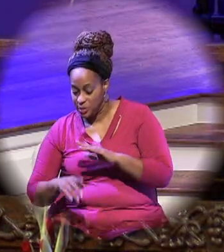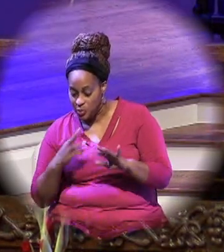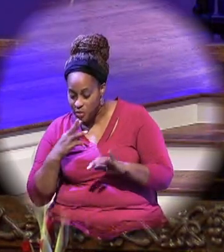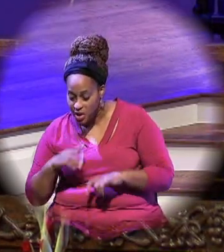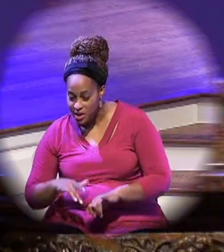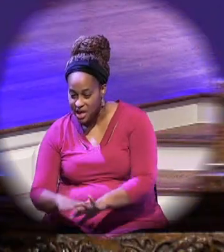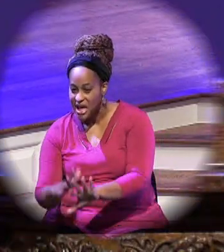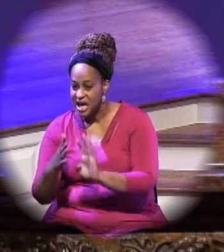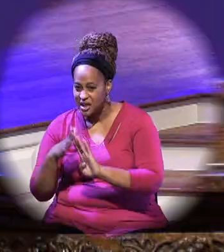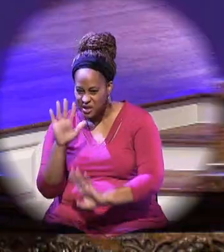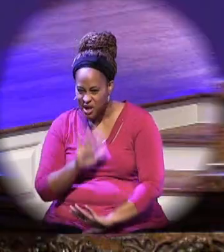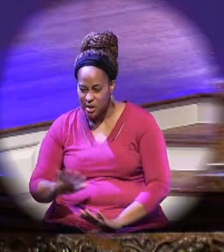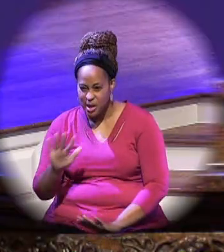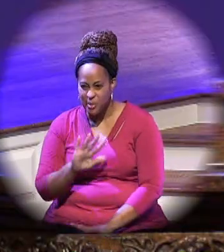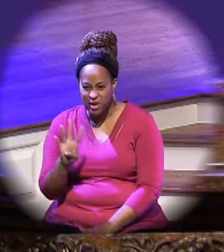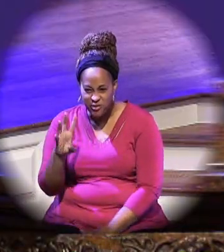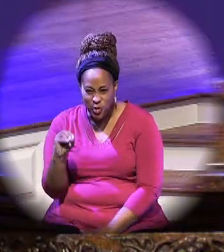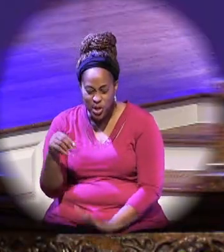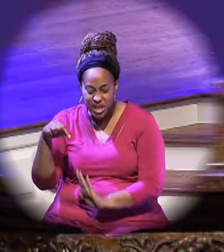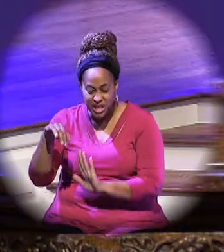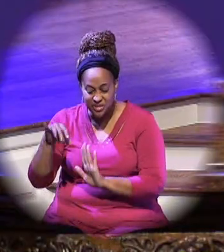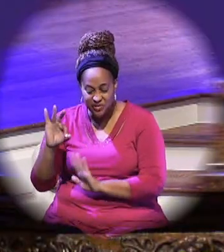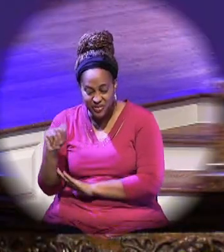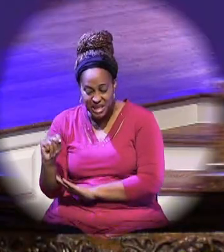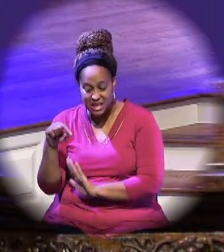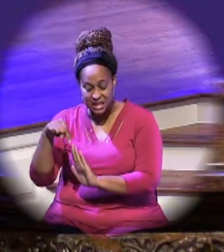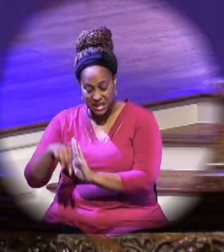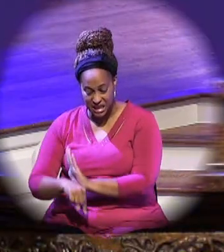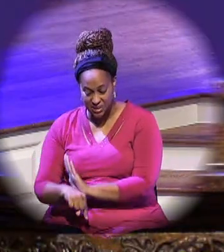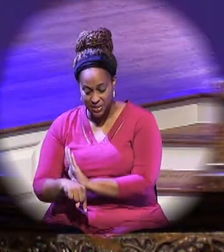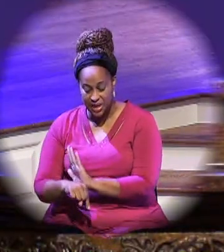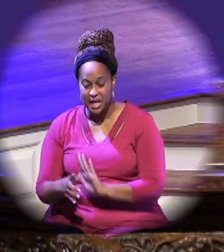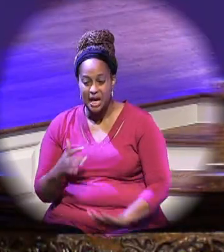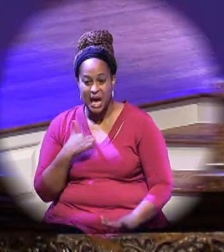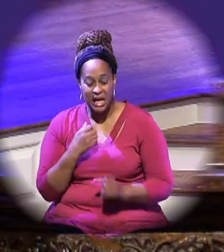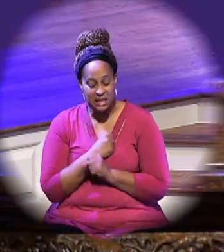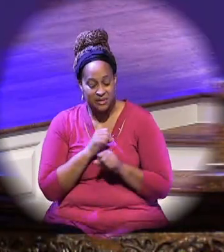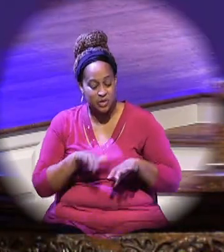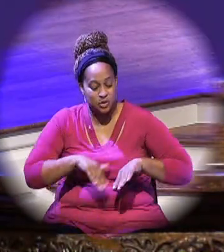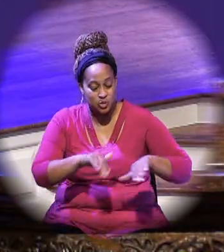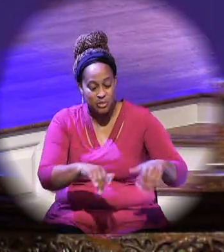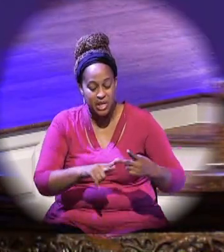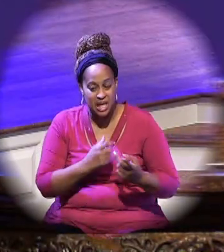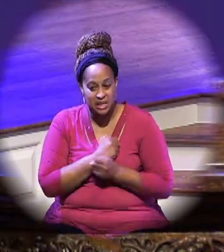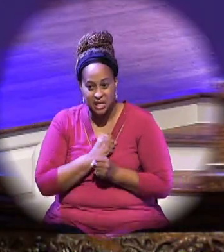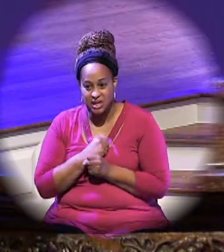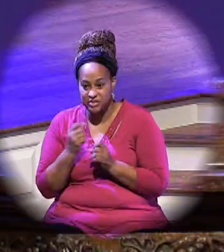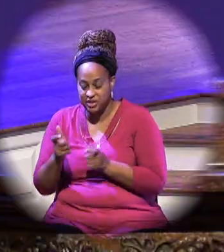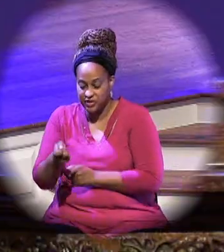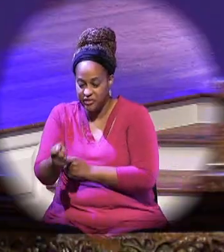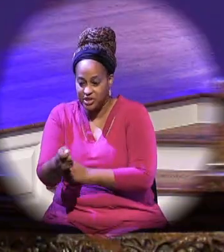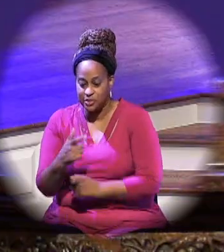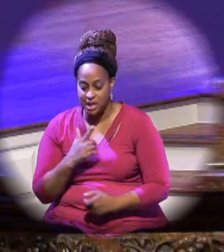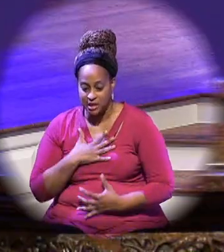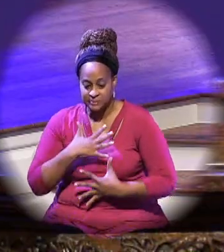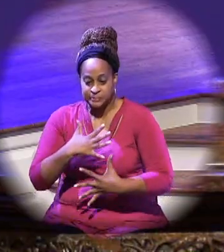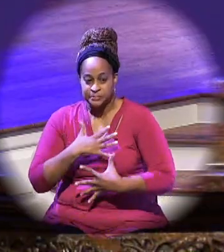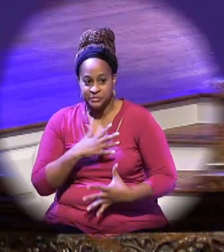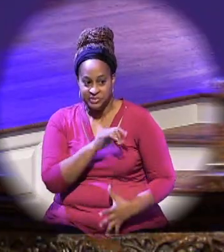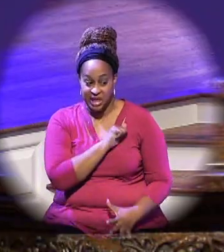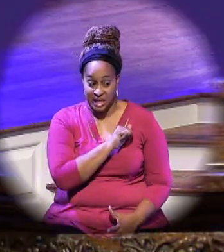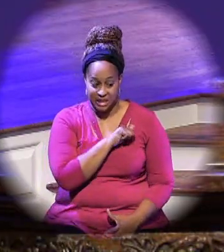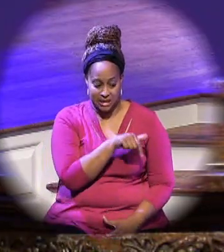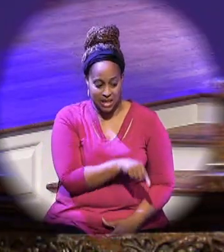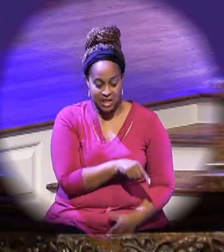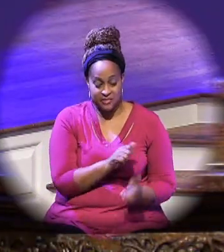tell it was about 40 feet deep. And I love to swim, and I love the fish, so I would take a deep breath. Allison is not this.